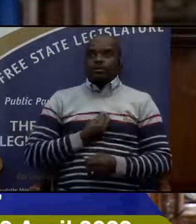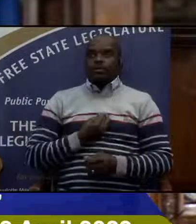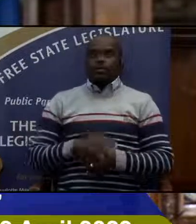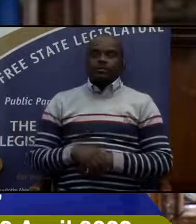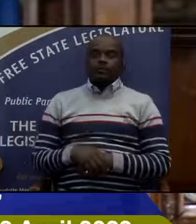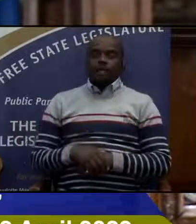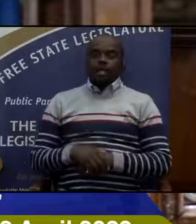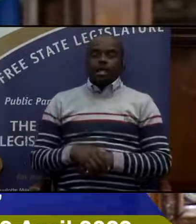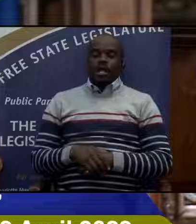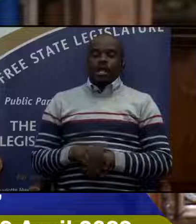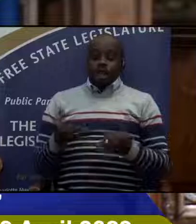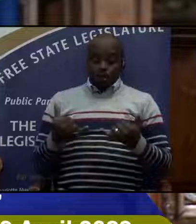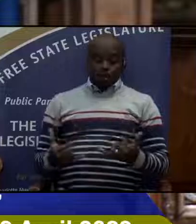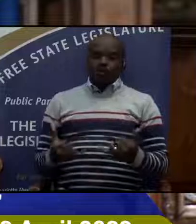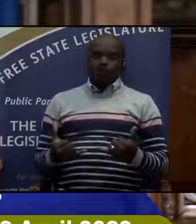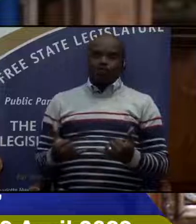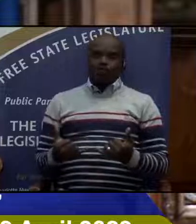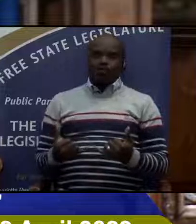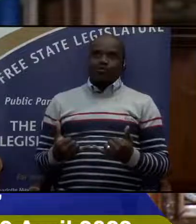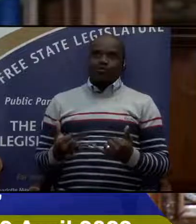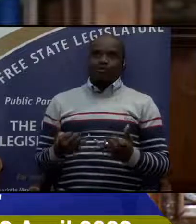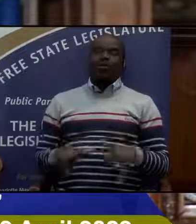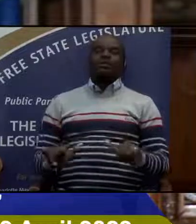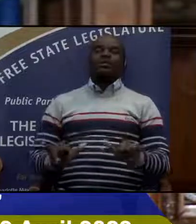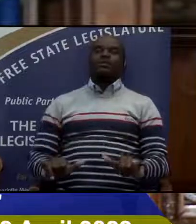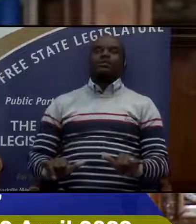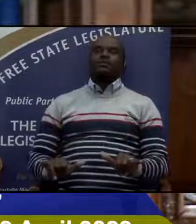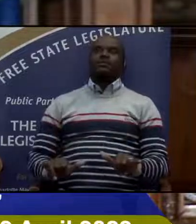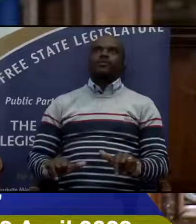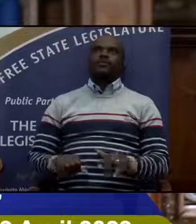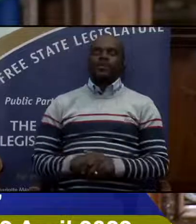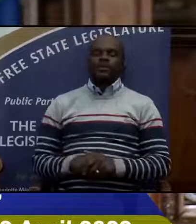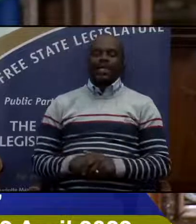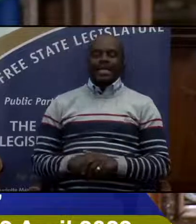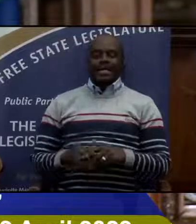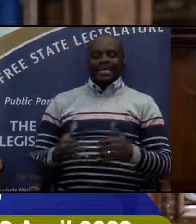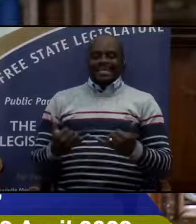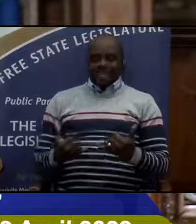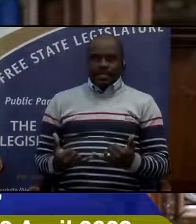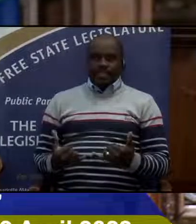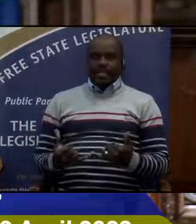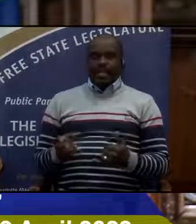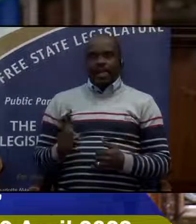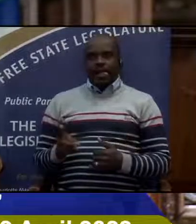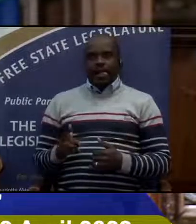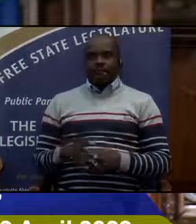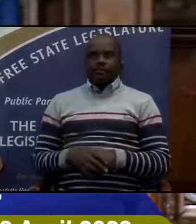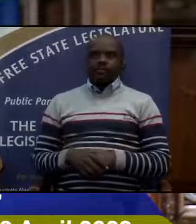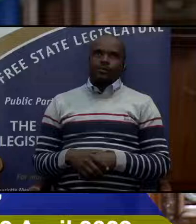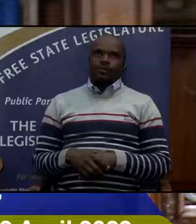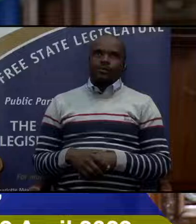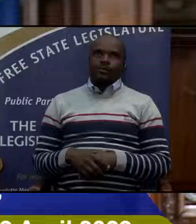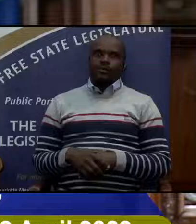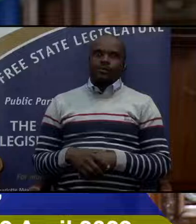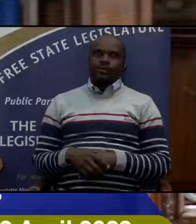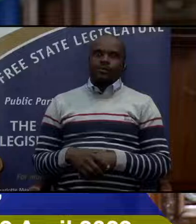One. So today, ke tla ka moya wa kereke, ke tla ka moya wa Paseka.